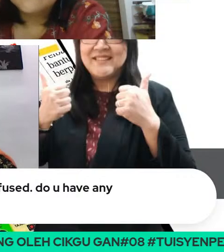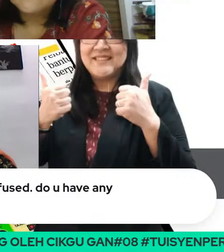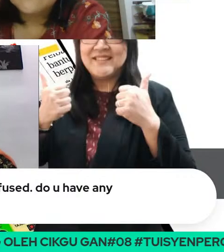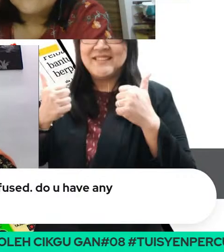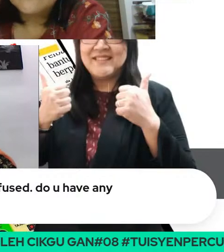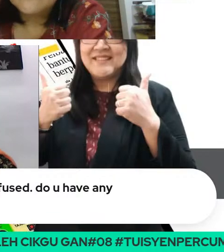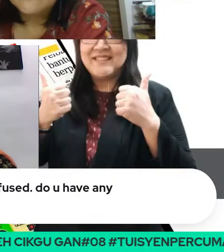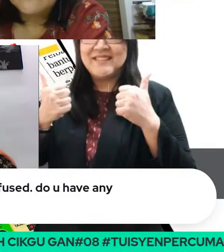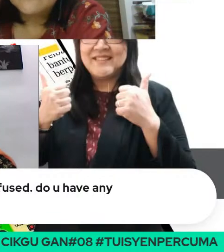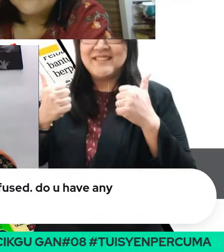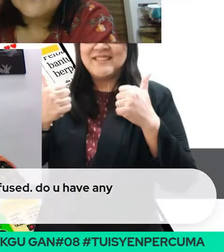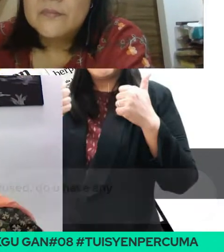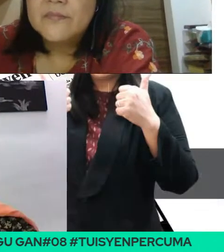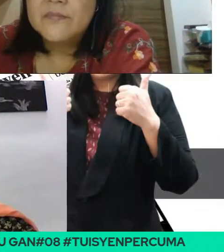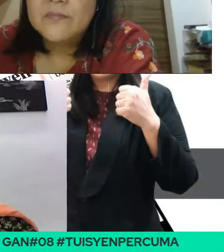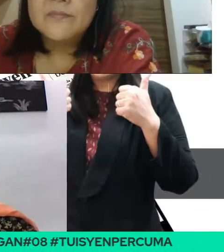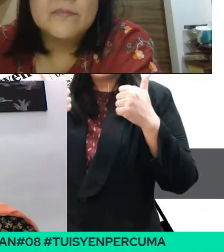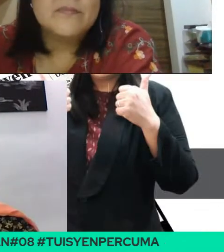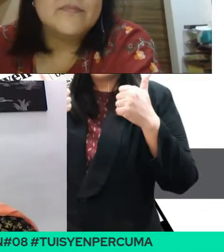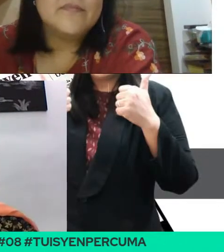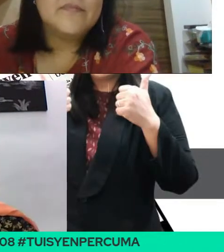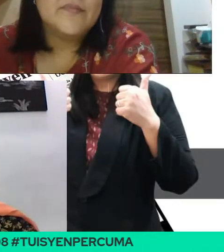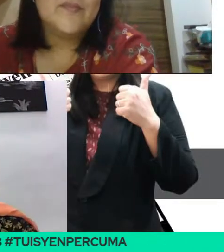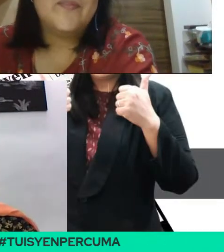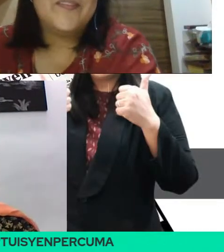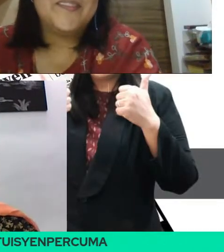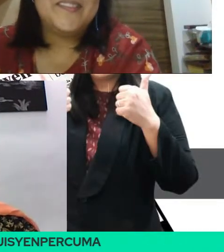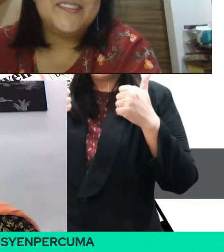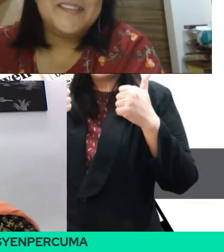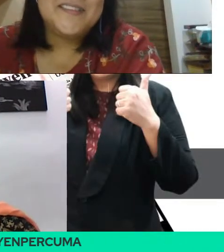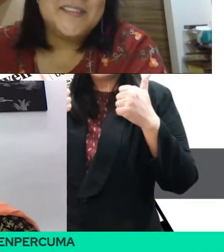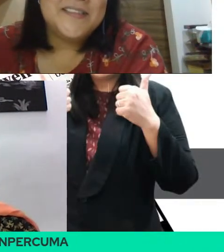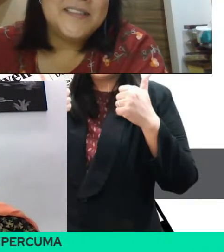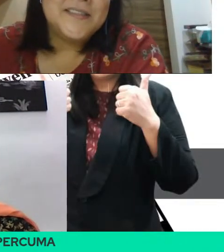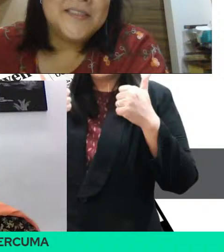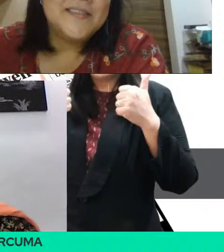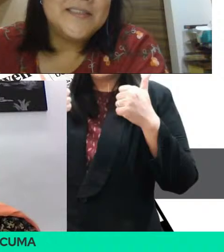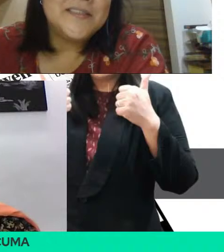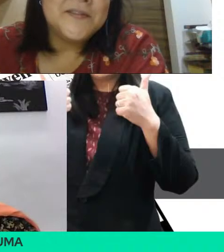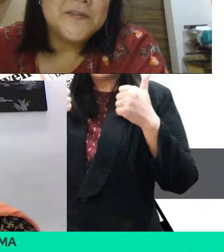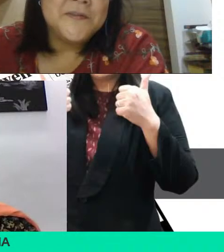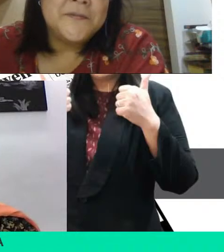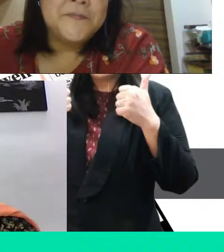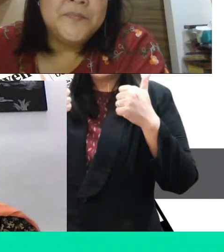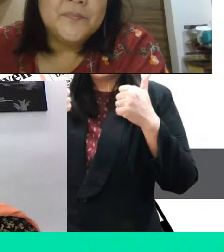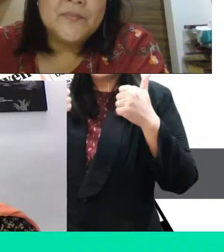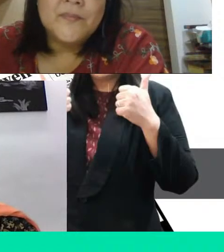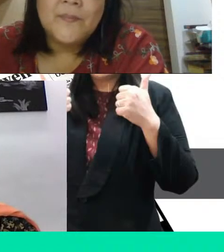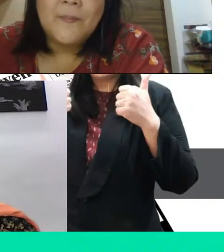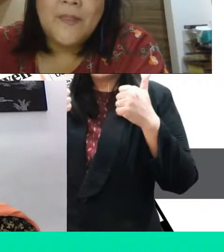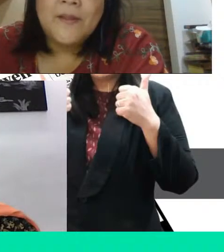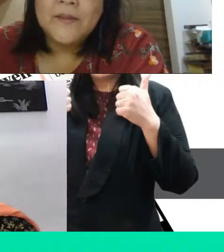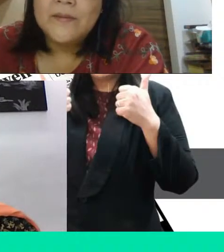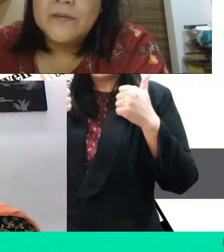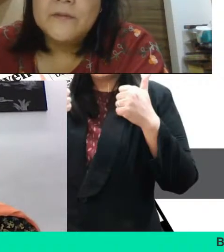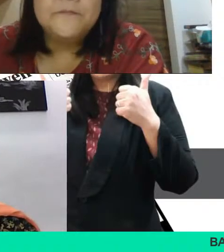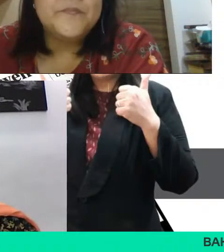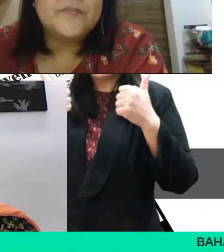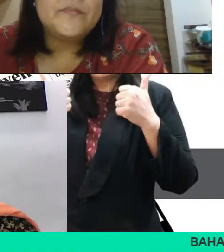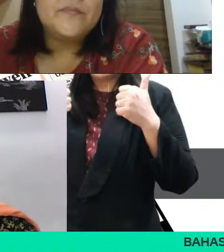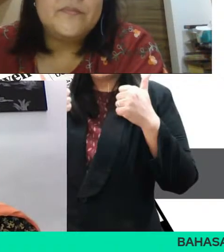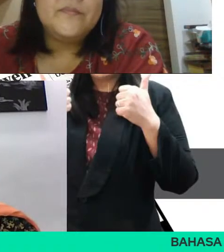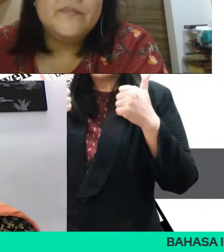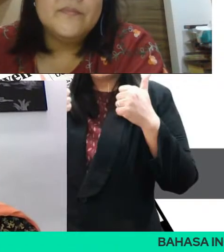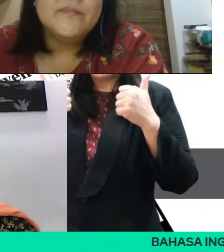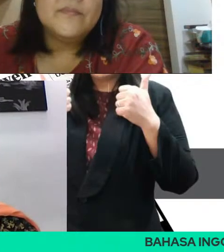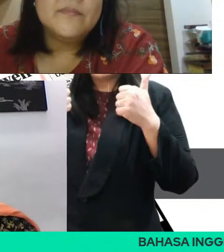us in this interesting lesson too. Before I provide the certificate link, I want to remind all of you to